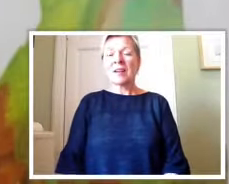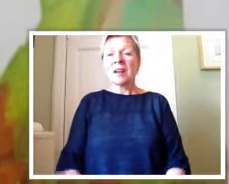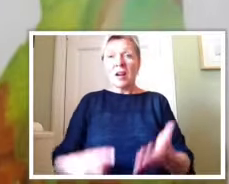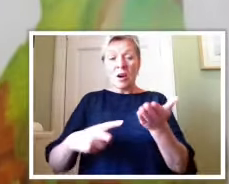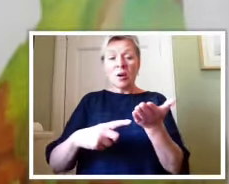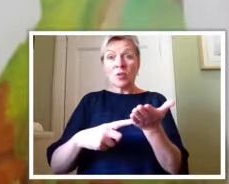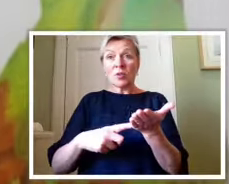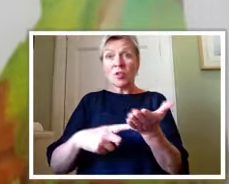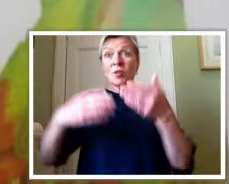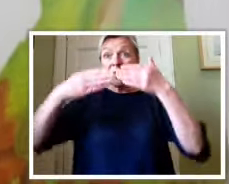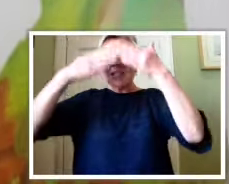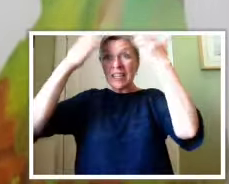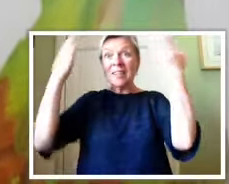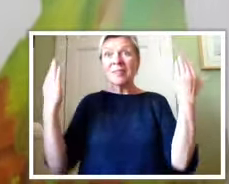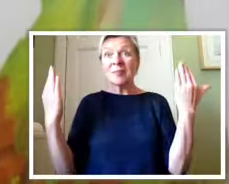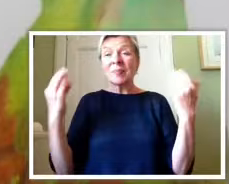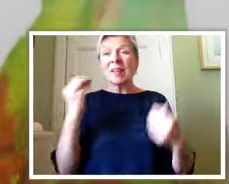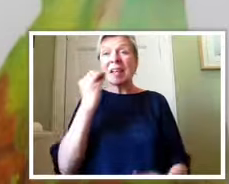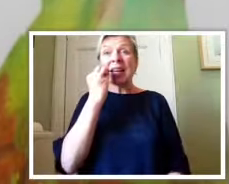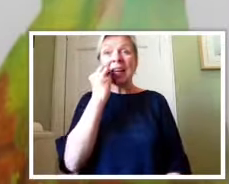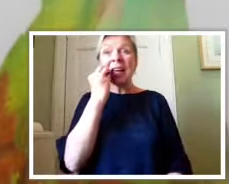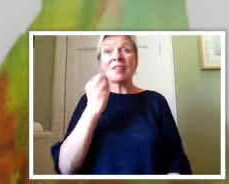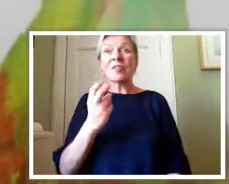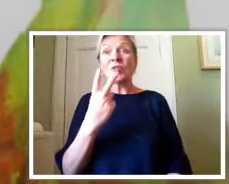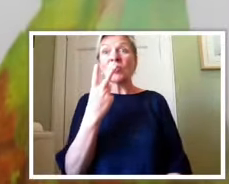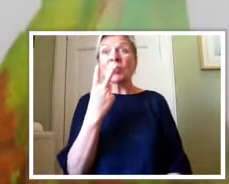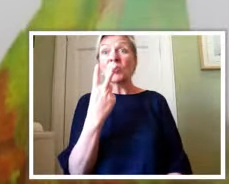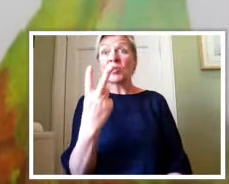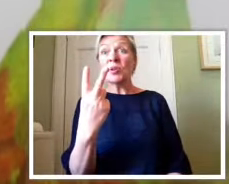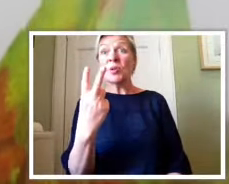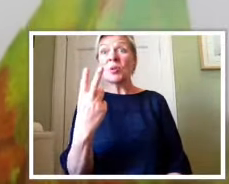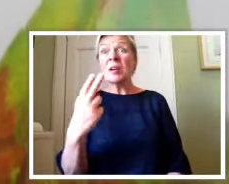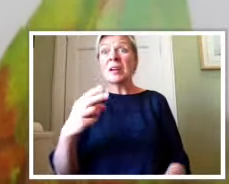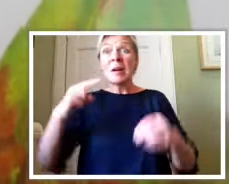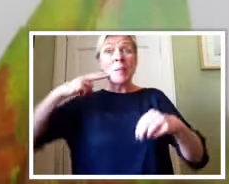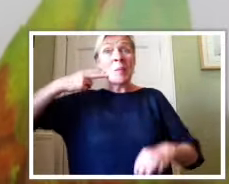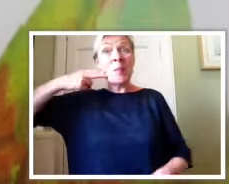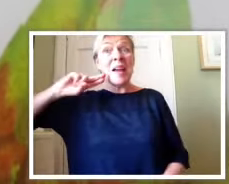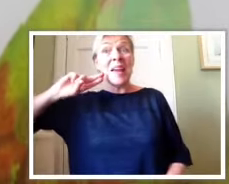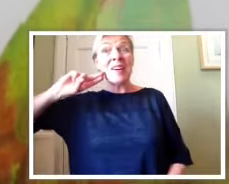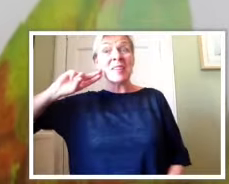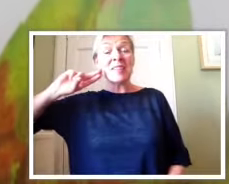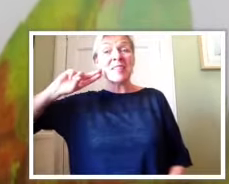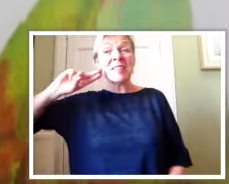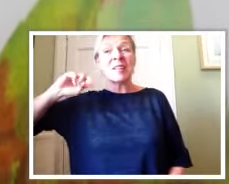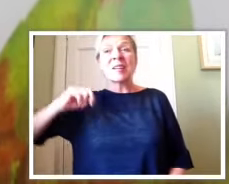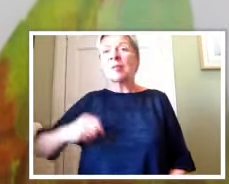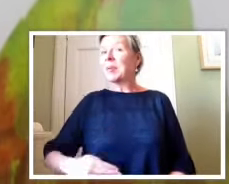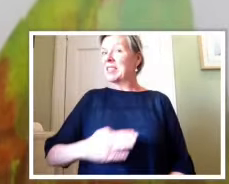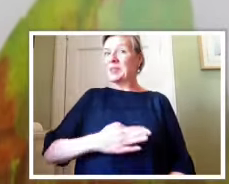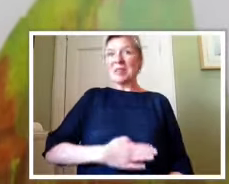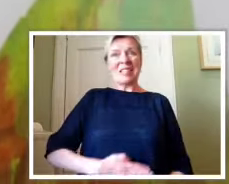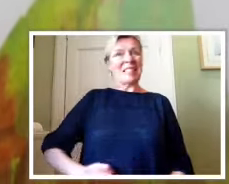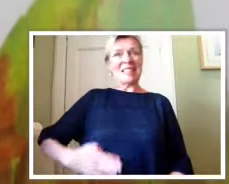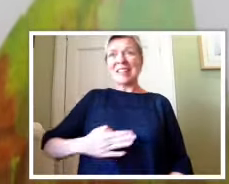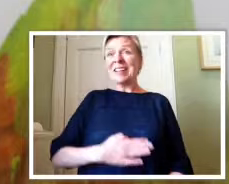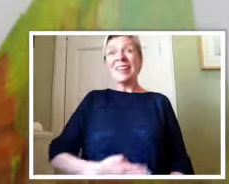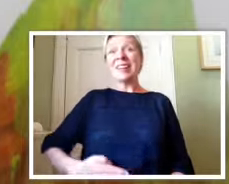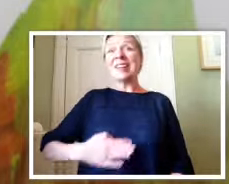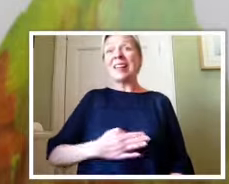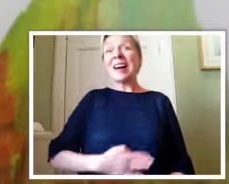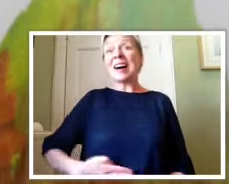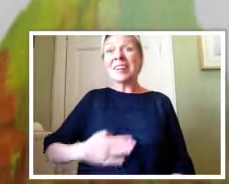On Tuesday, he ate through two pears, but he was